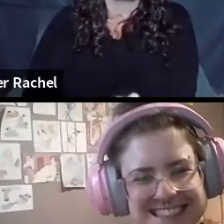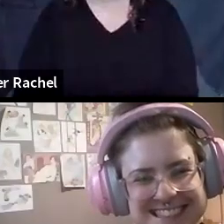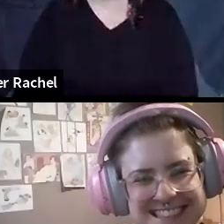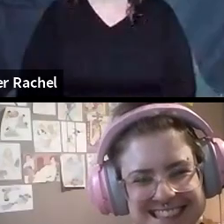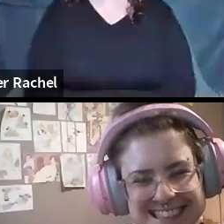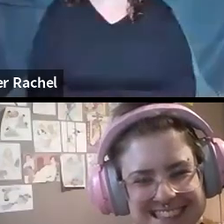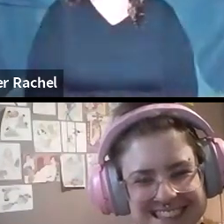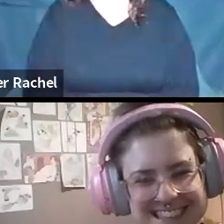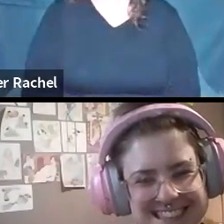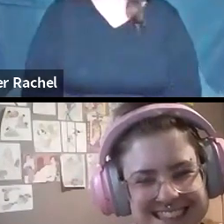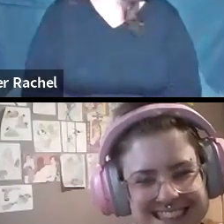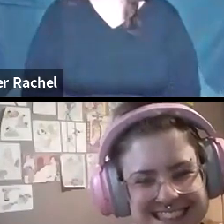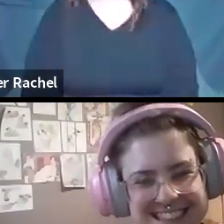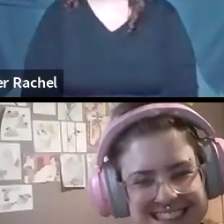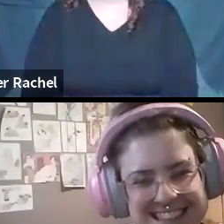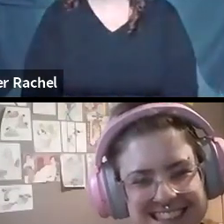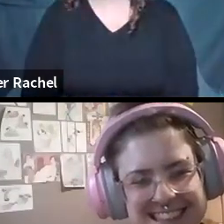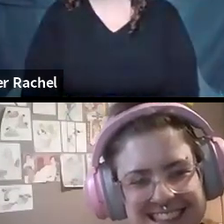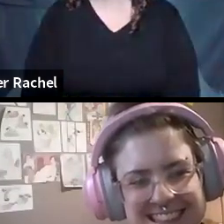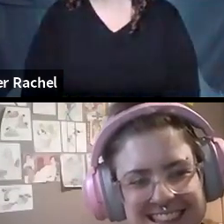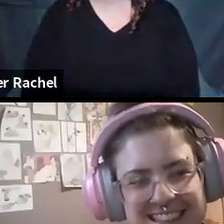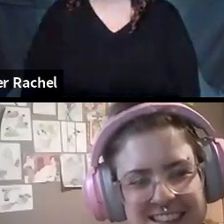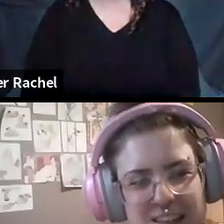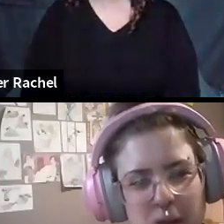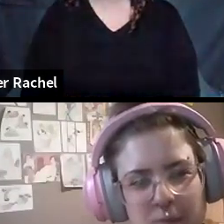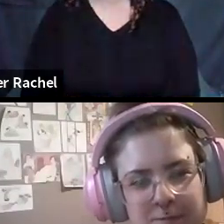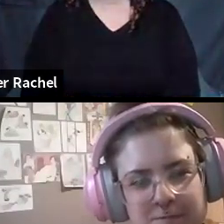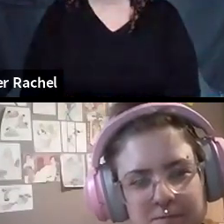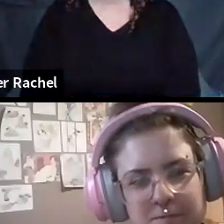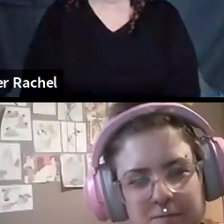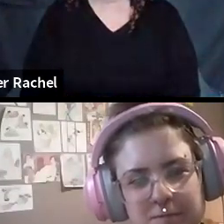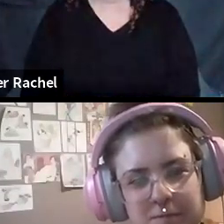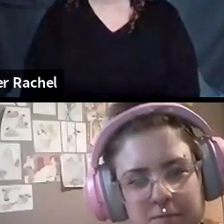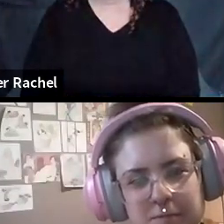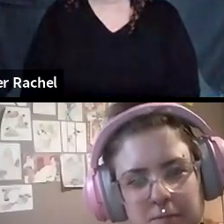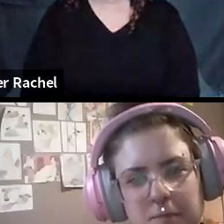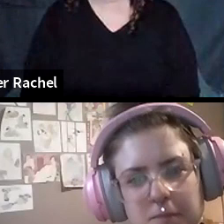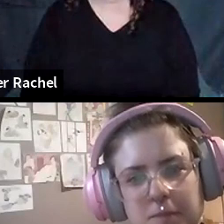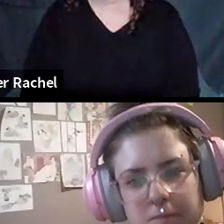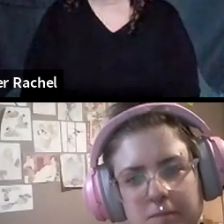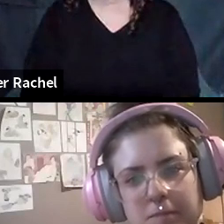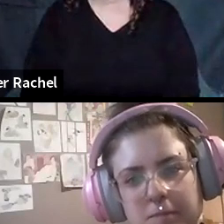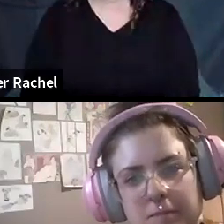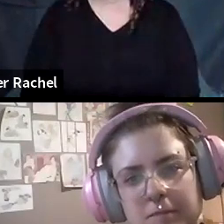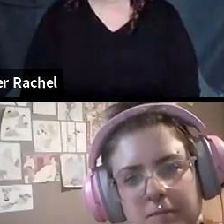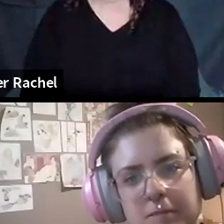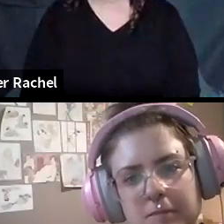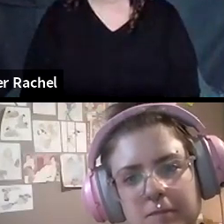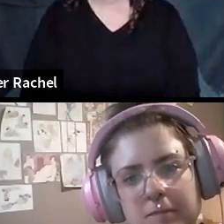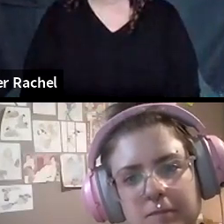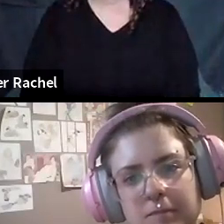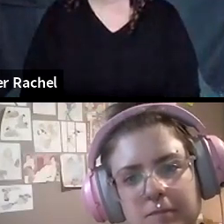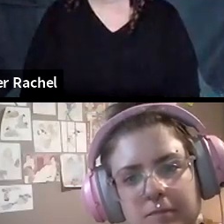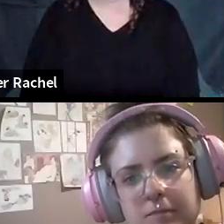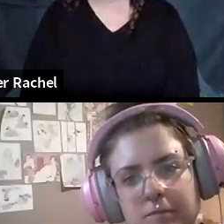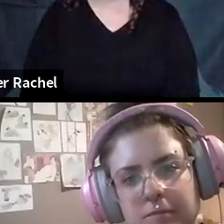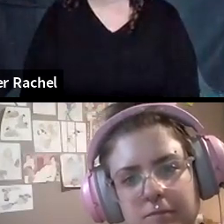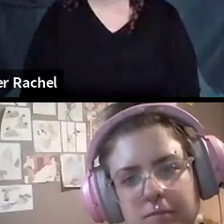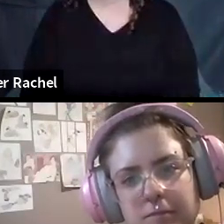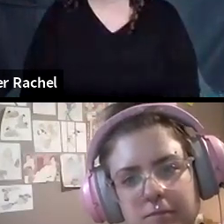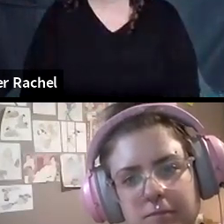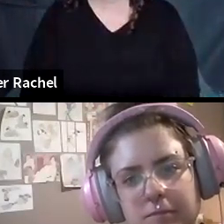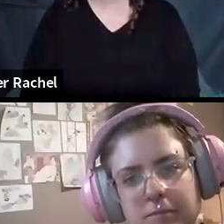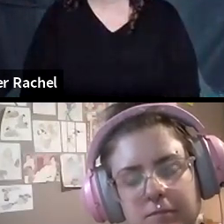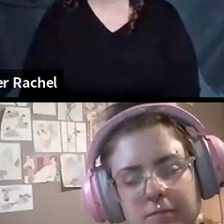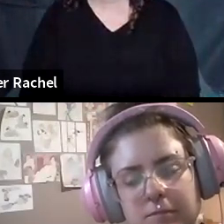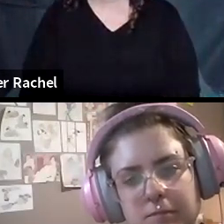can go into so many different areas, and it's going to change from person to person. And that's one of my hard things is I